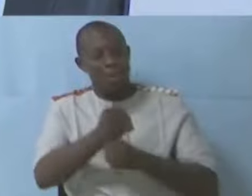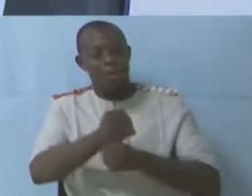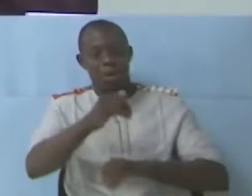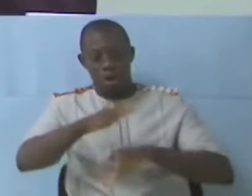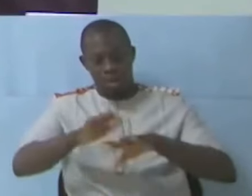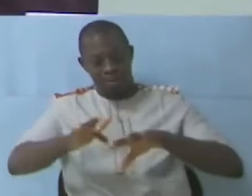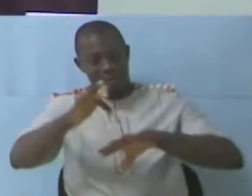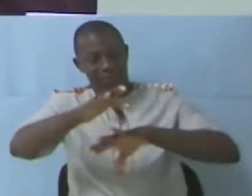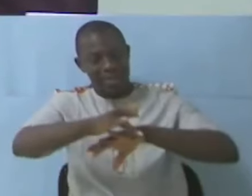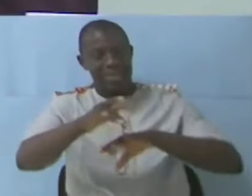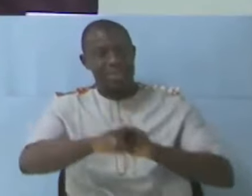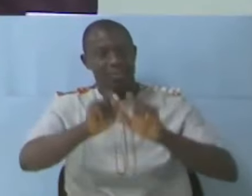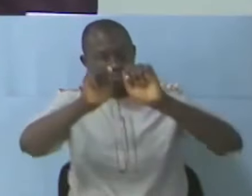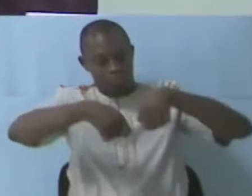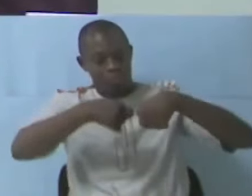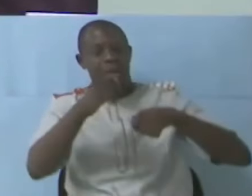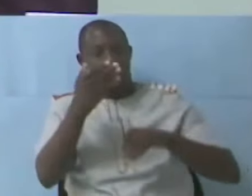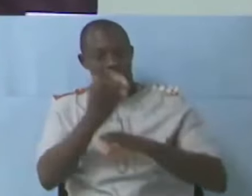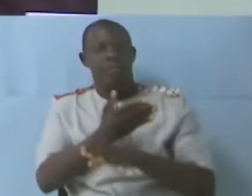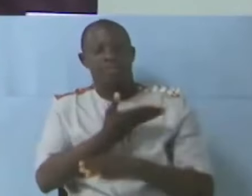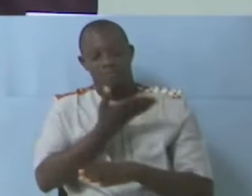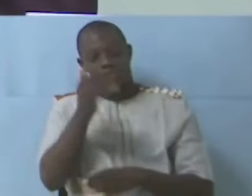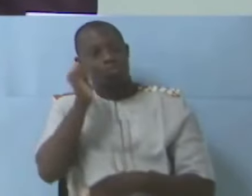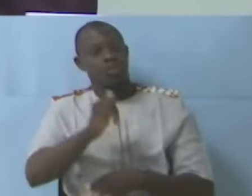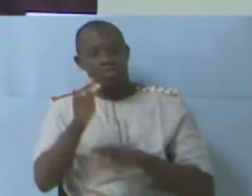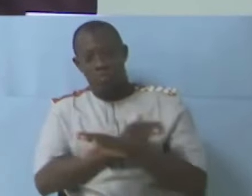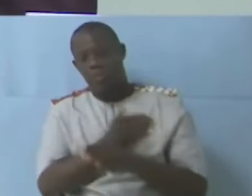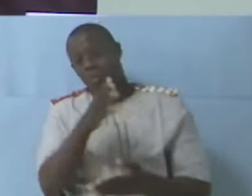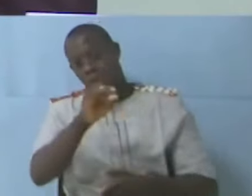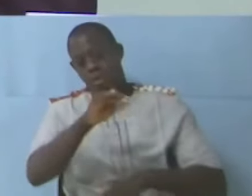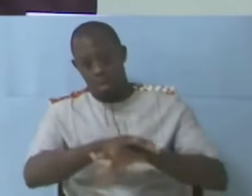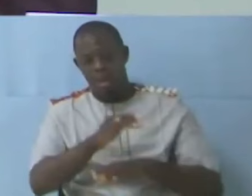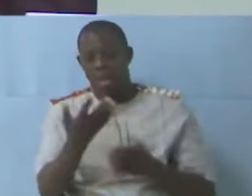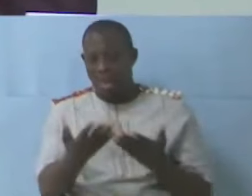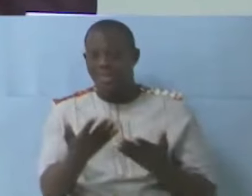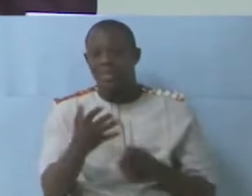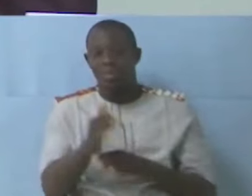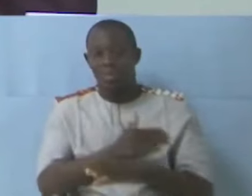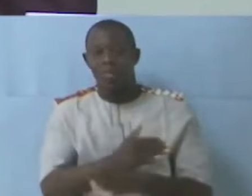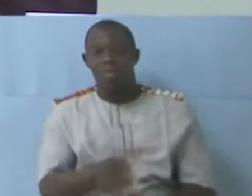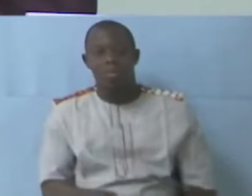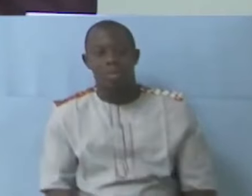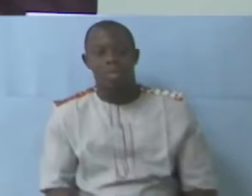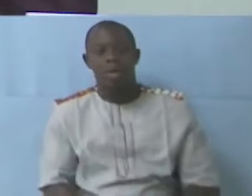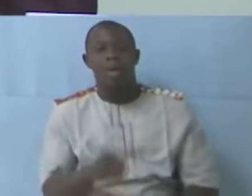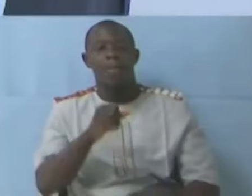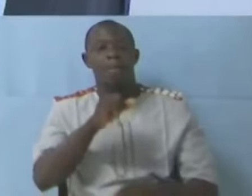my fingers so that their combat what boots. Yeah, their combat boots. Their combat boots. So toj ma kanam bi yeb.